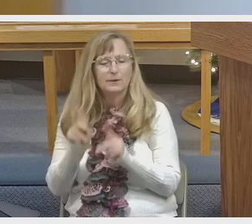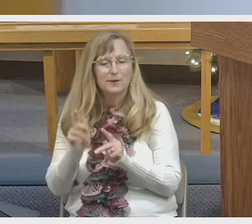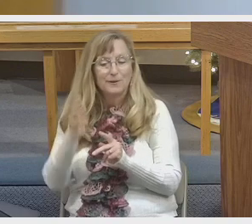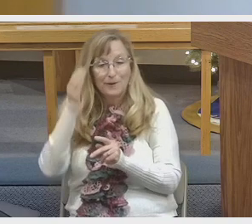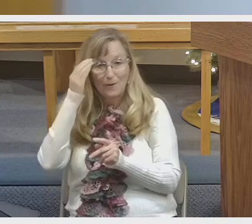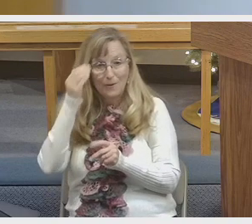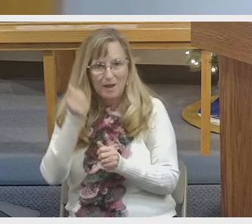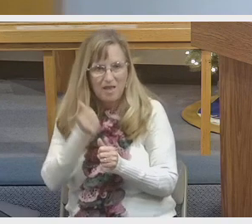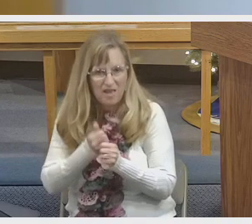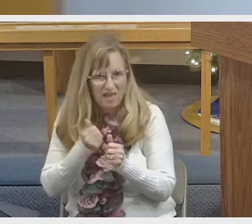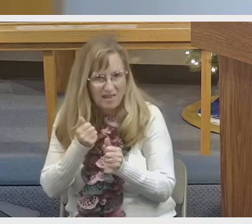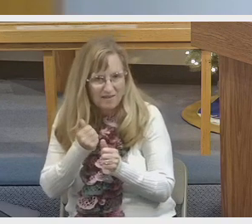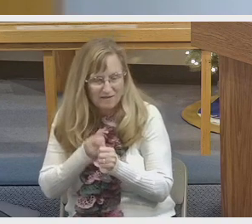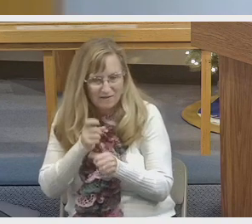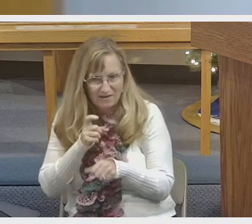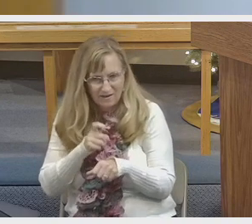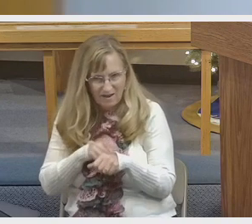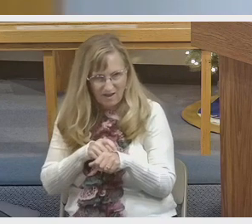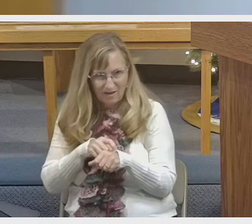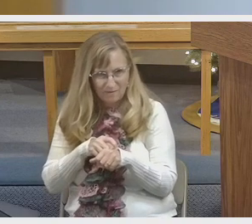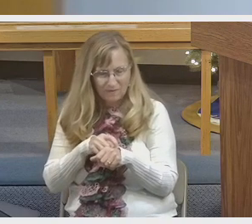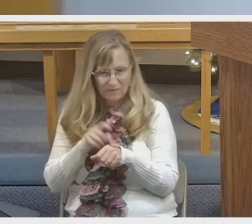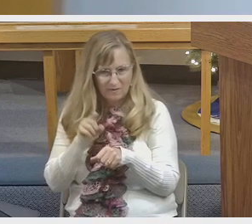you let down the relationship.